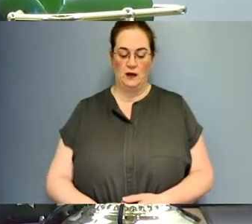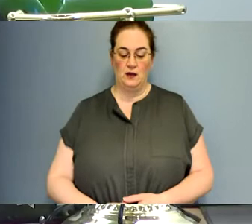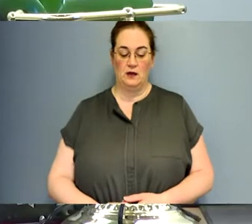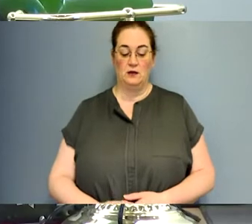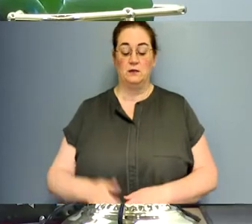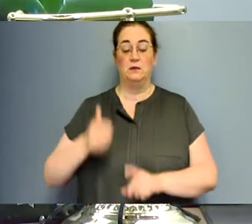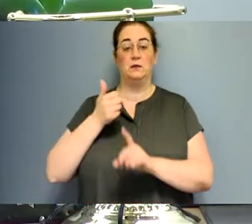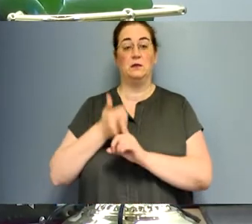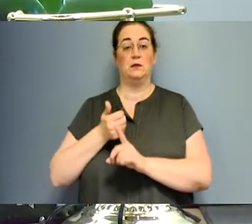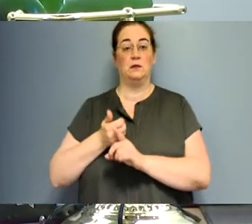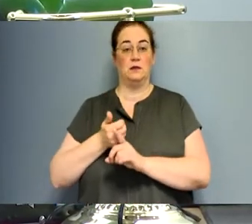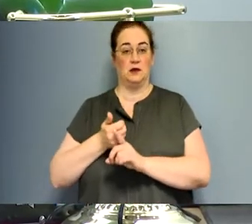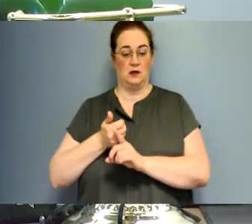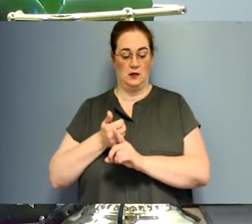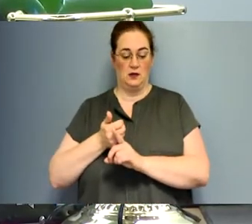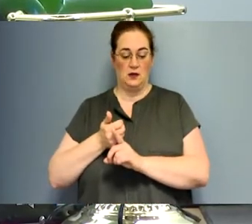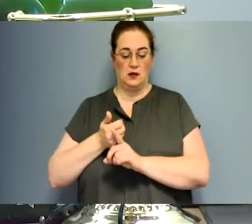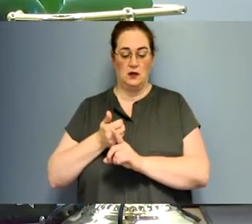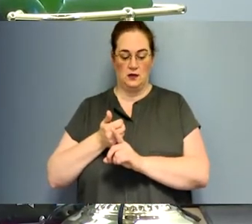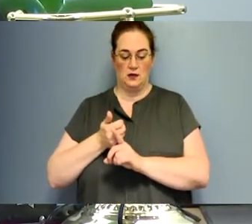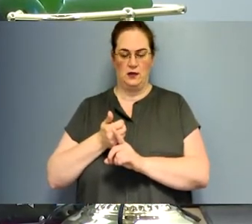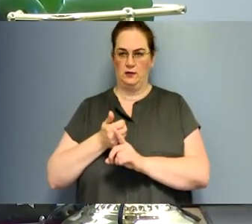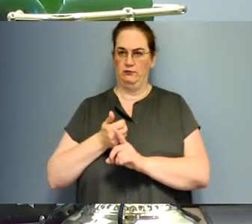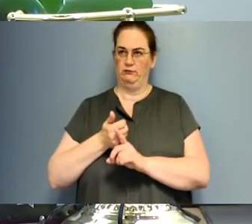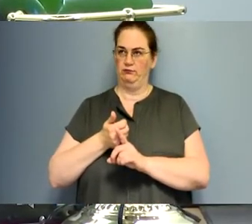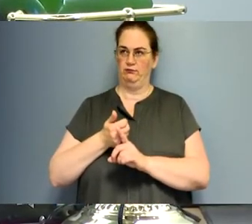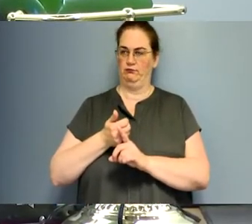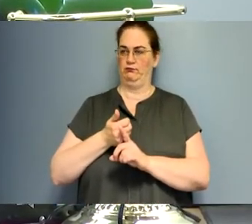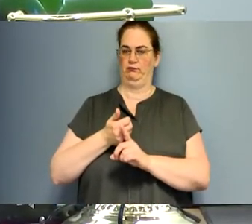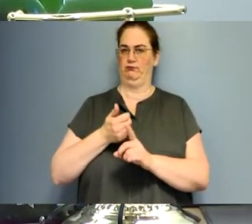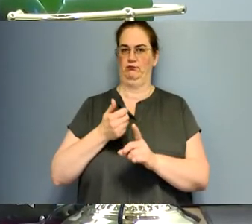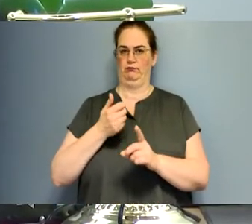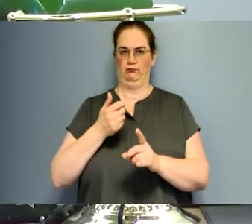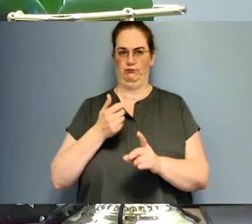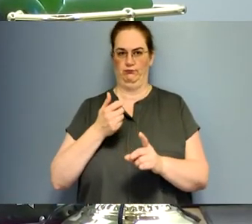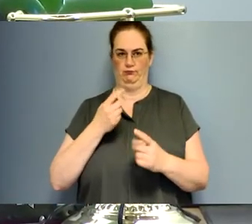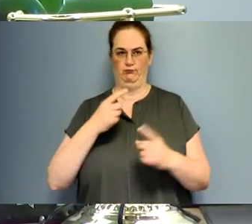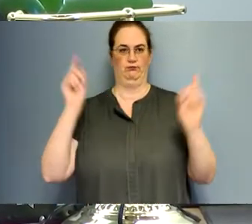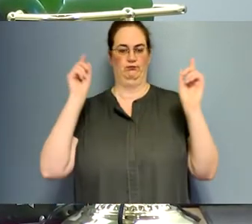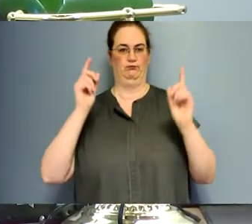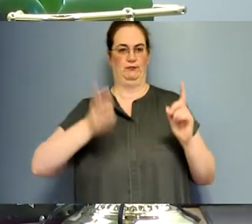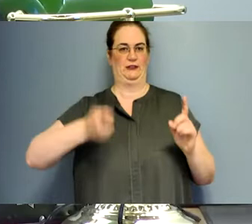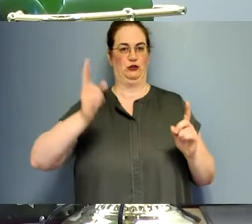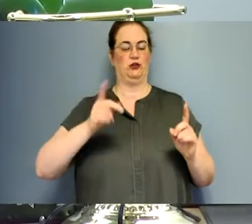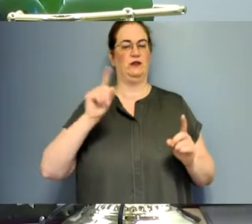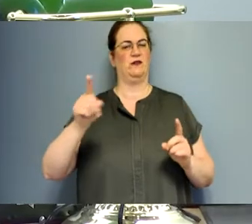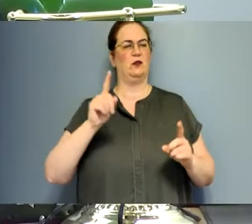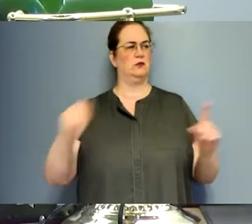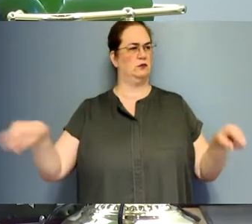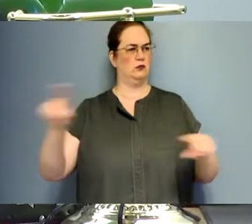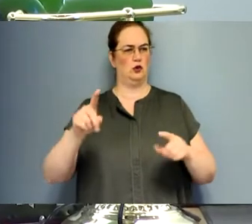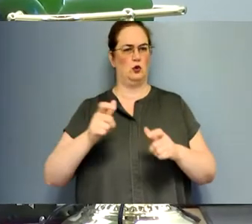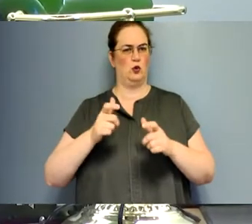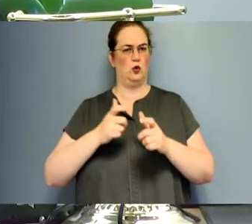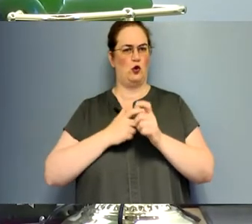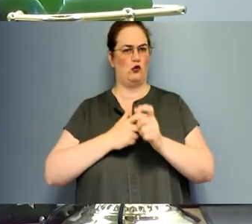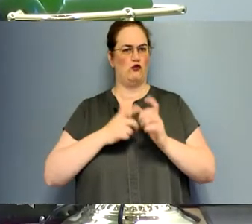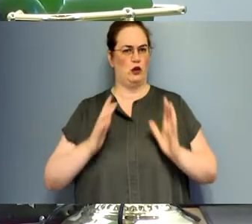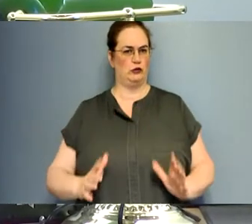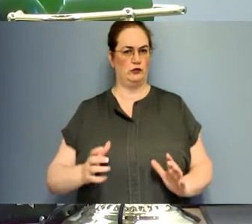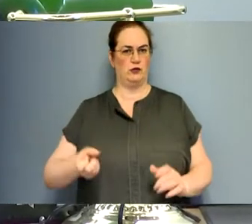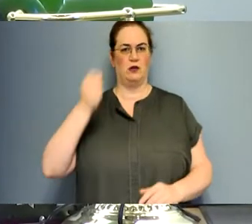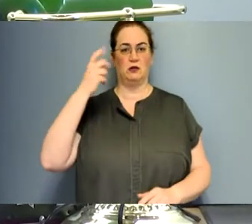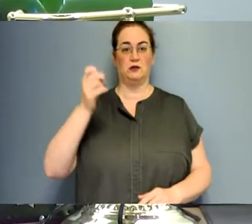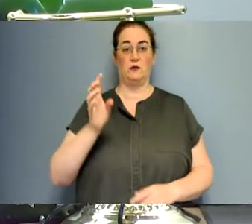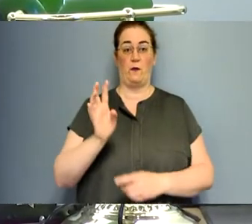Gary made some history. For those that are runners, they understand that the